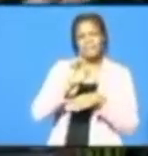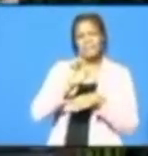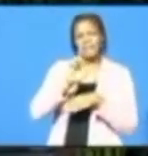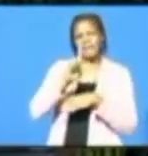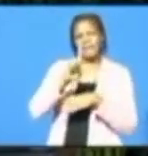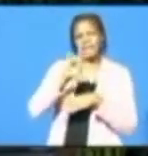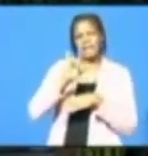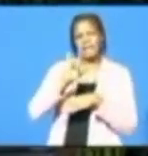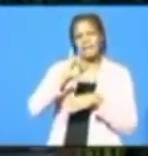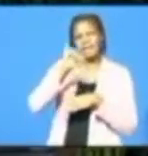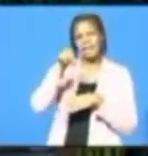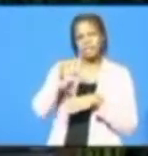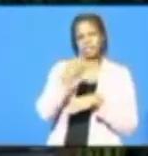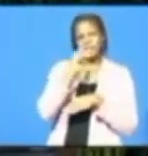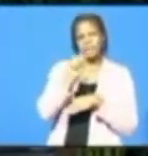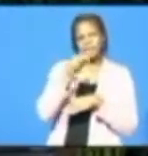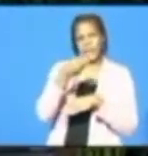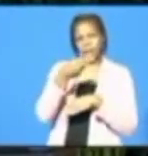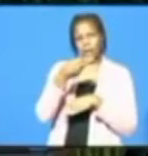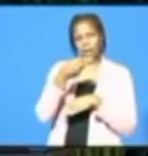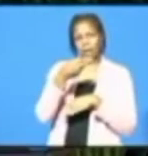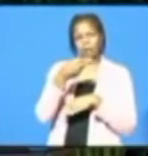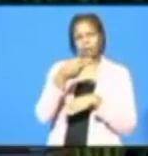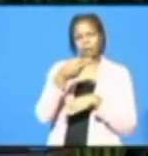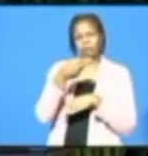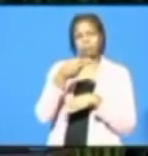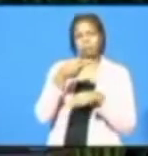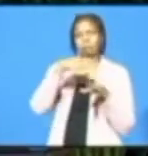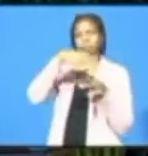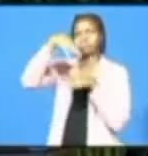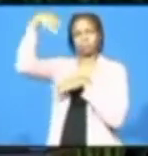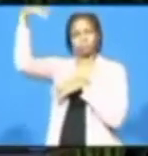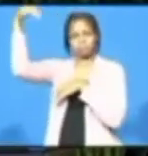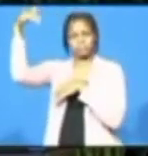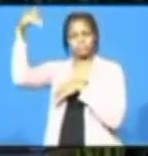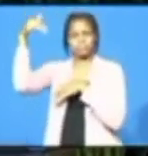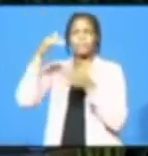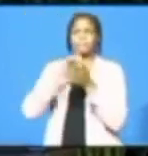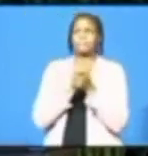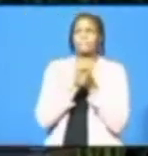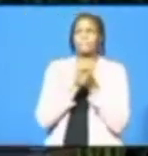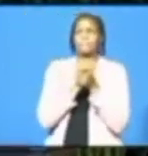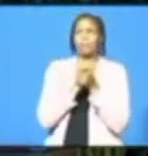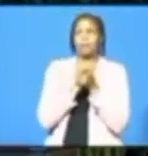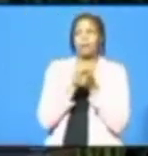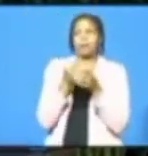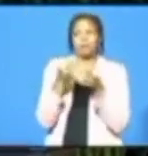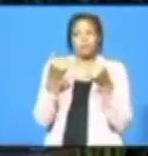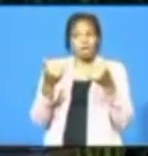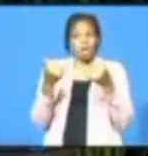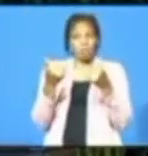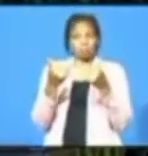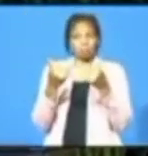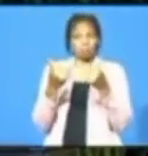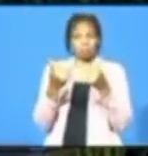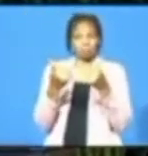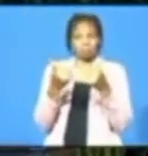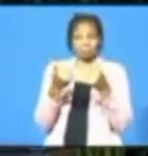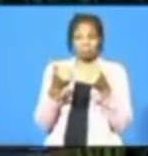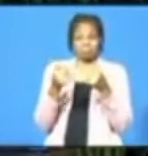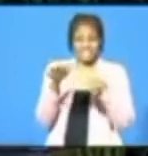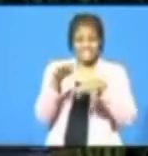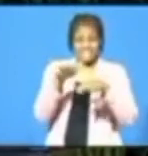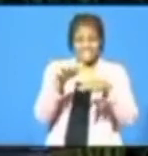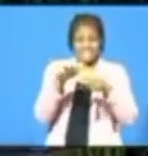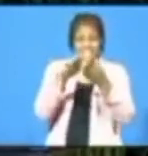Elisha sojourned there for a while, and it was at that time a very fruitful and